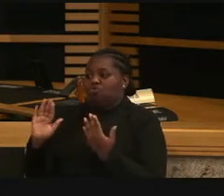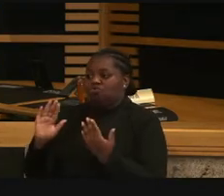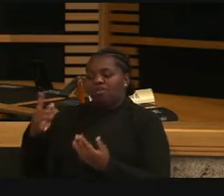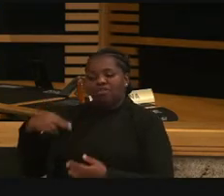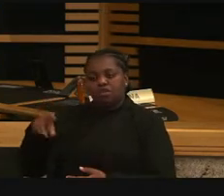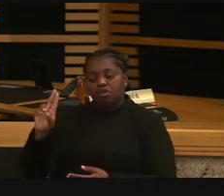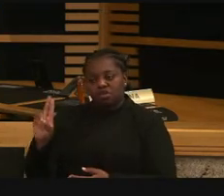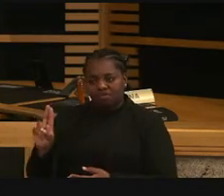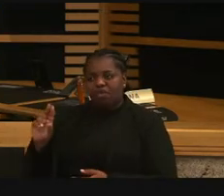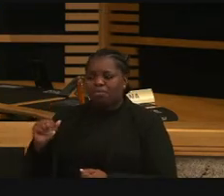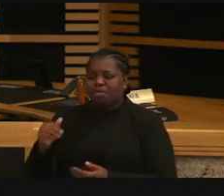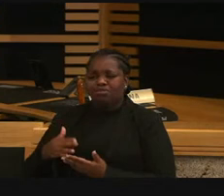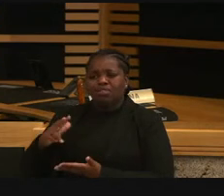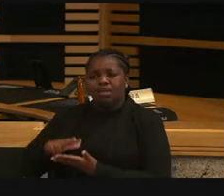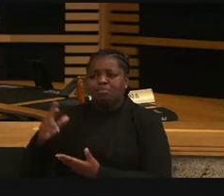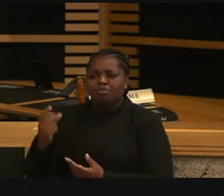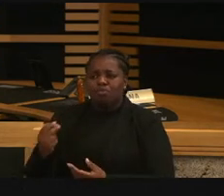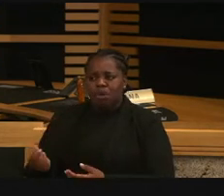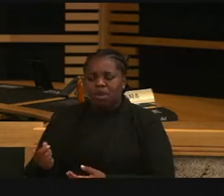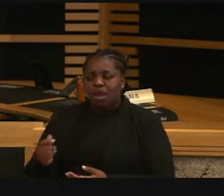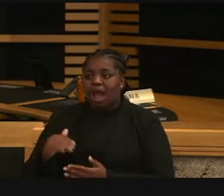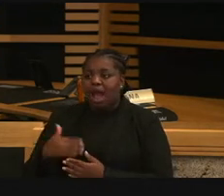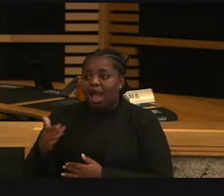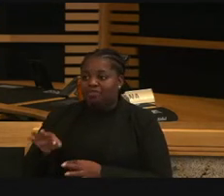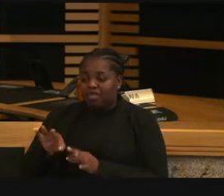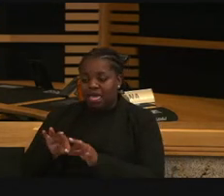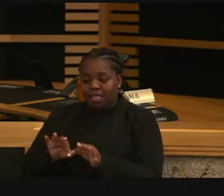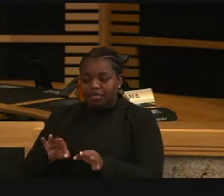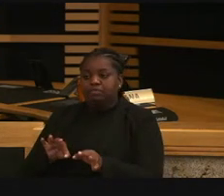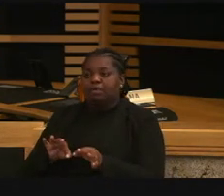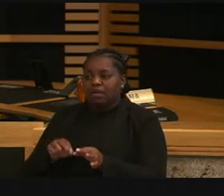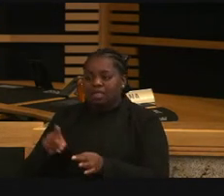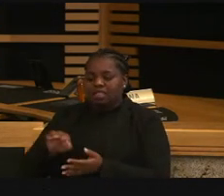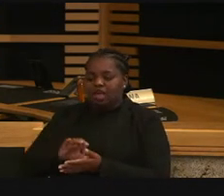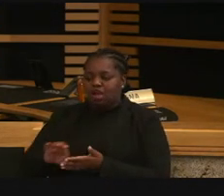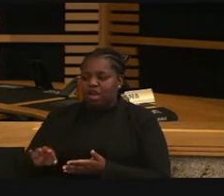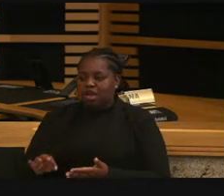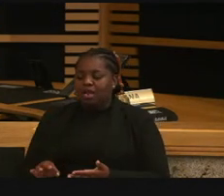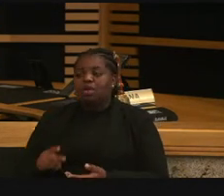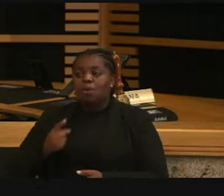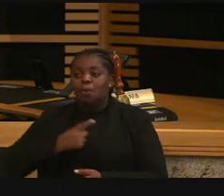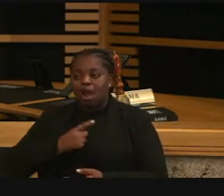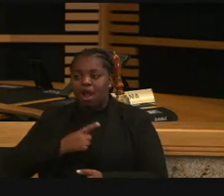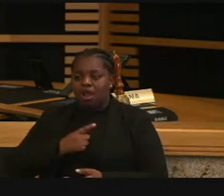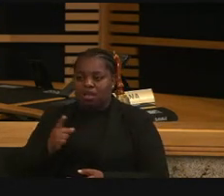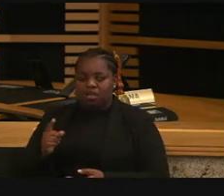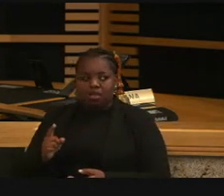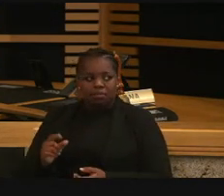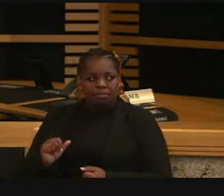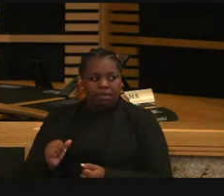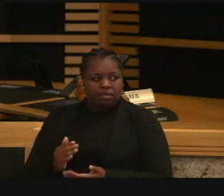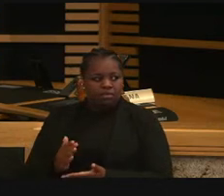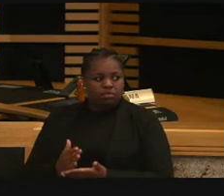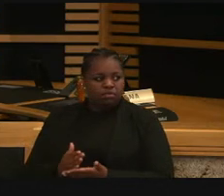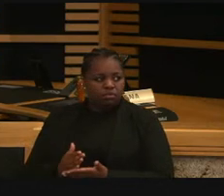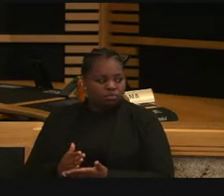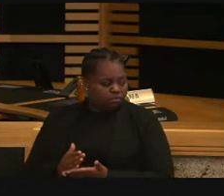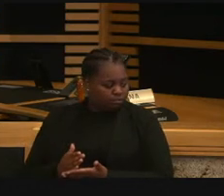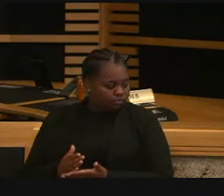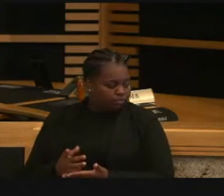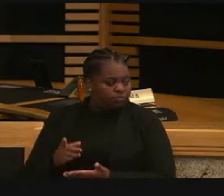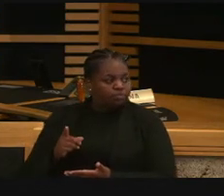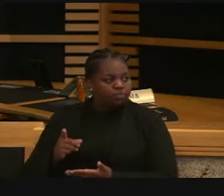uniforms after the expiry of the current contract in order to address the challenges relating to